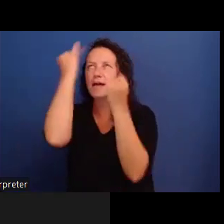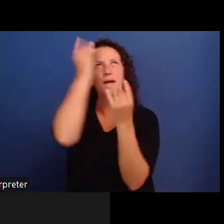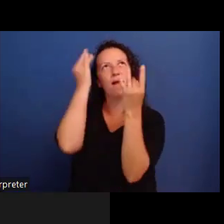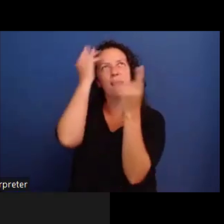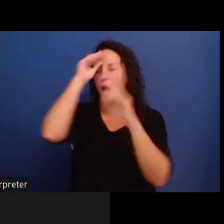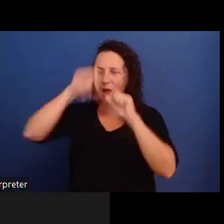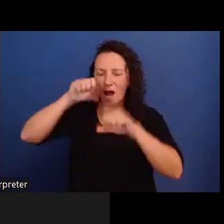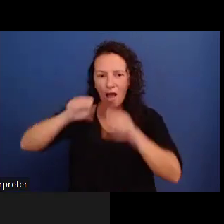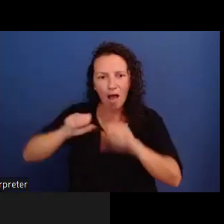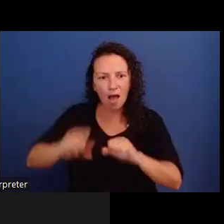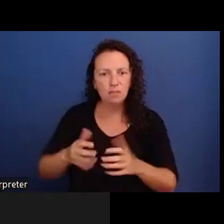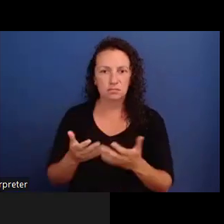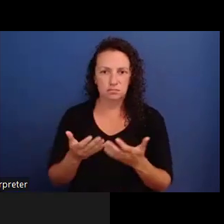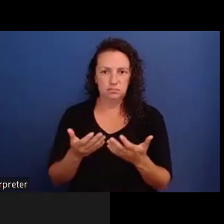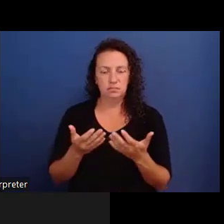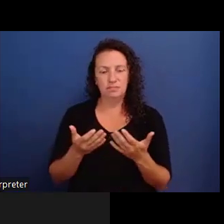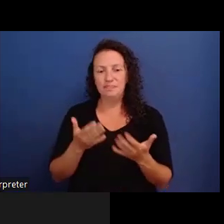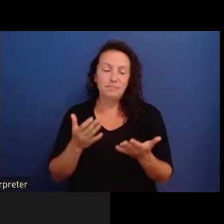It might not mean that you're a Picasso.